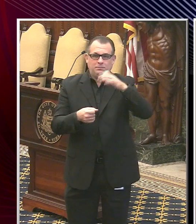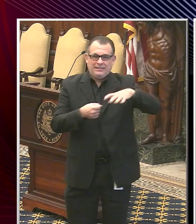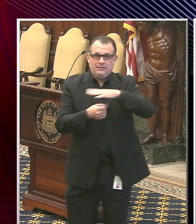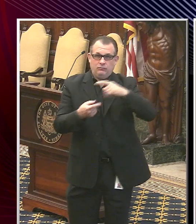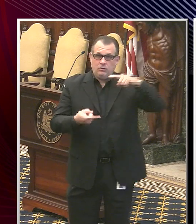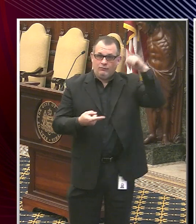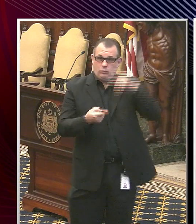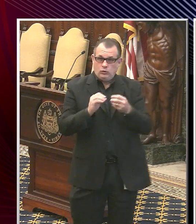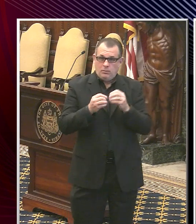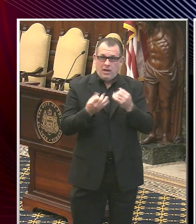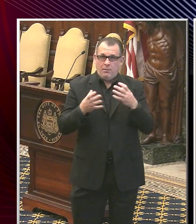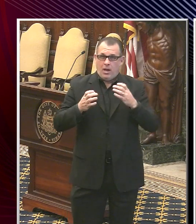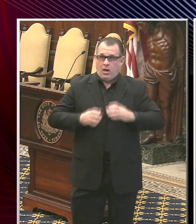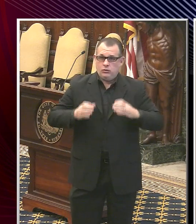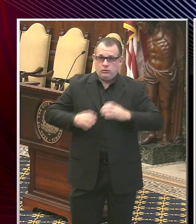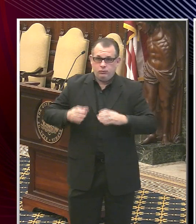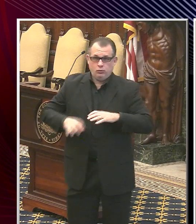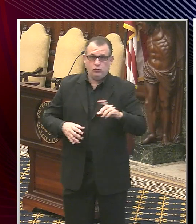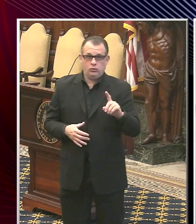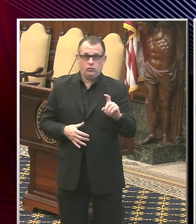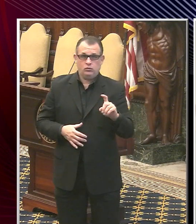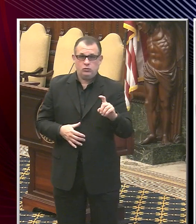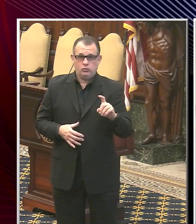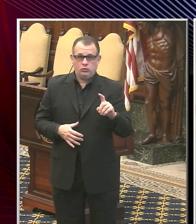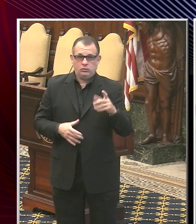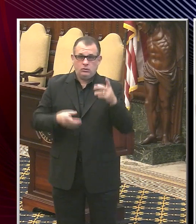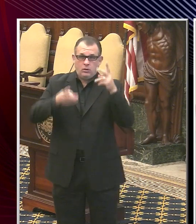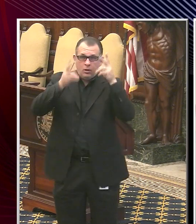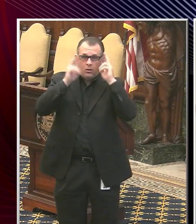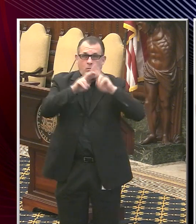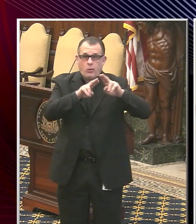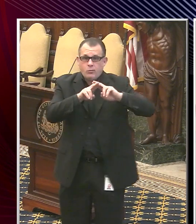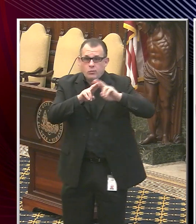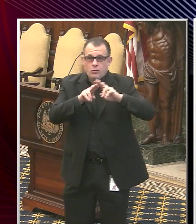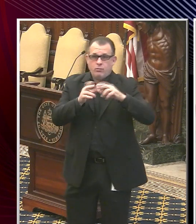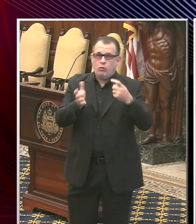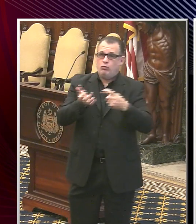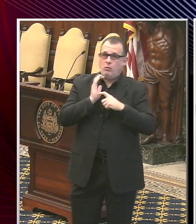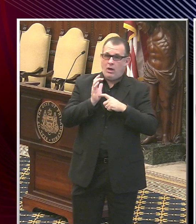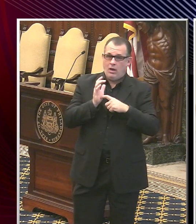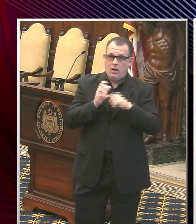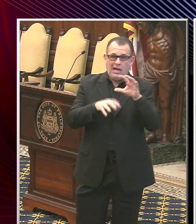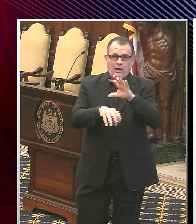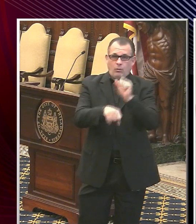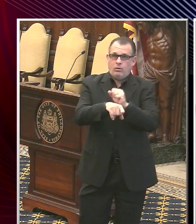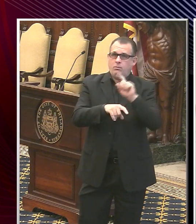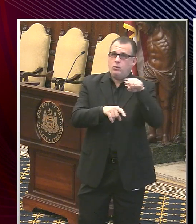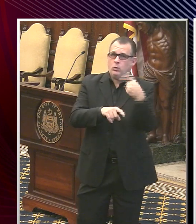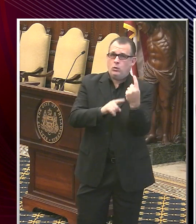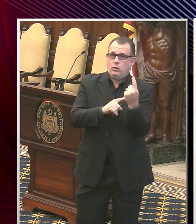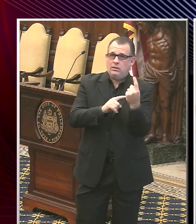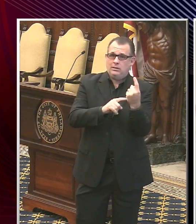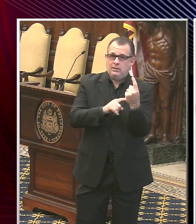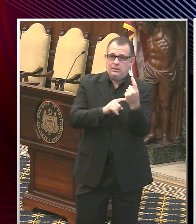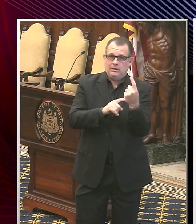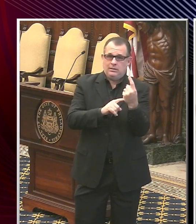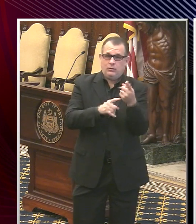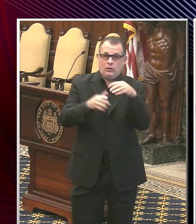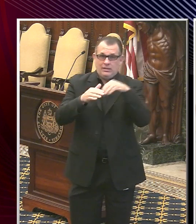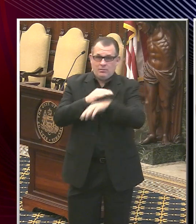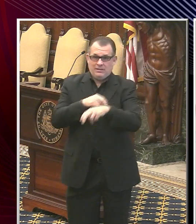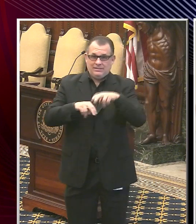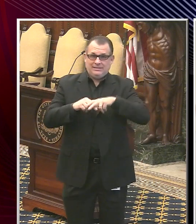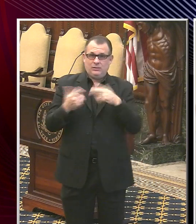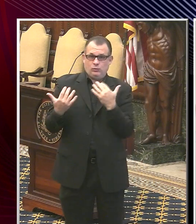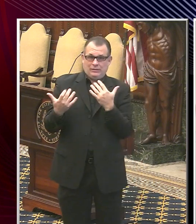that barbershops can service then. Barbershops are required to operate on appointment only, so that people are not waiting there, and so that's the way of reducing